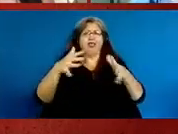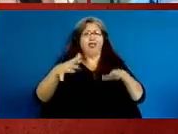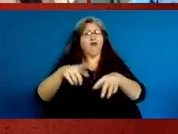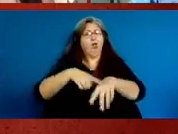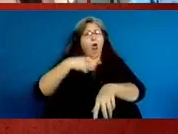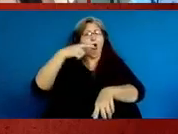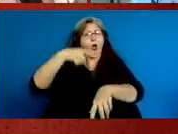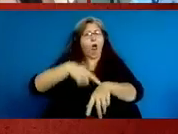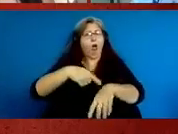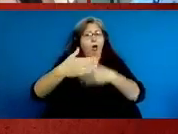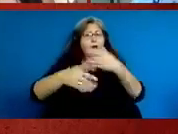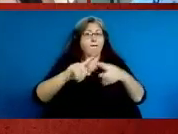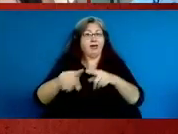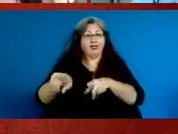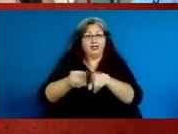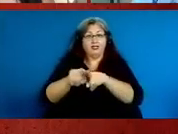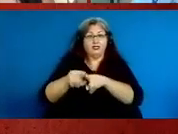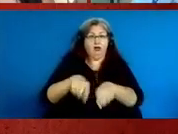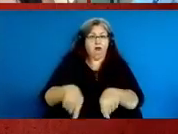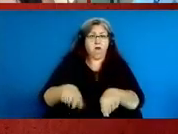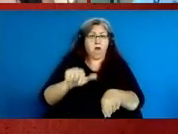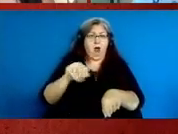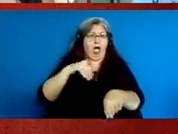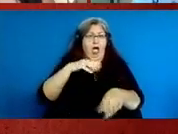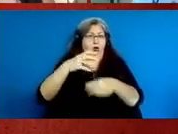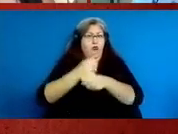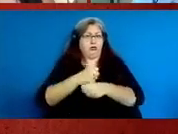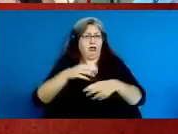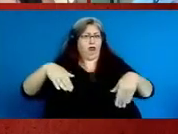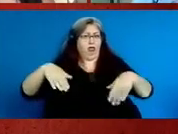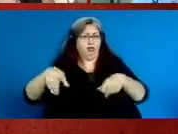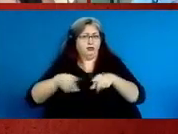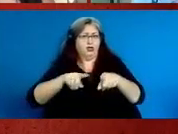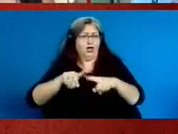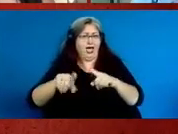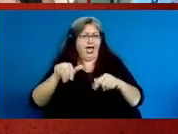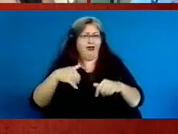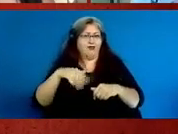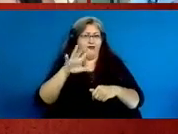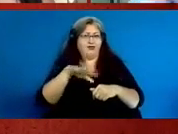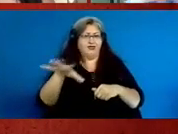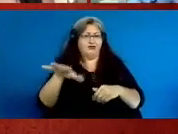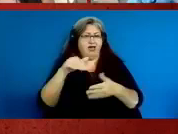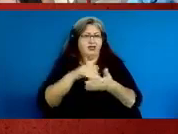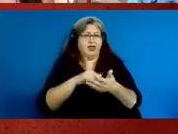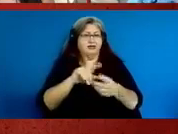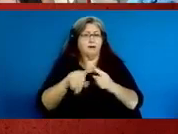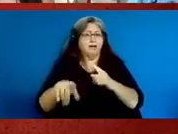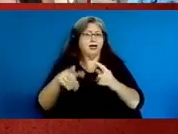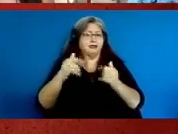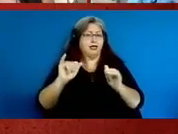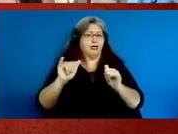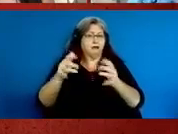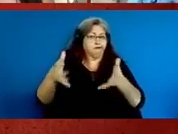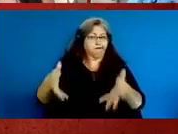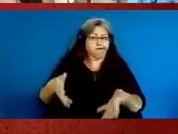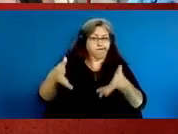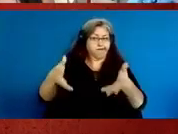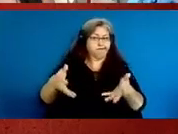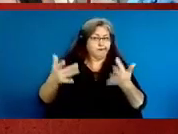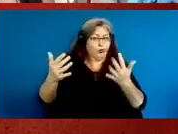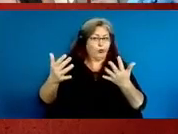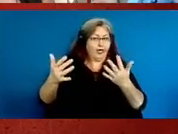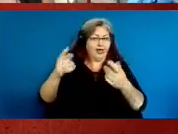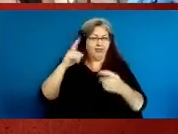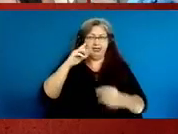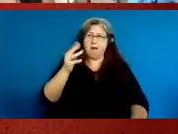as the stars, I don't have the star yet. We have the 55,000, but it's just sitting there waiting, I think in